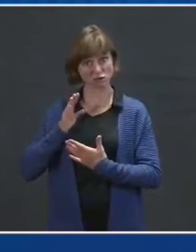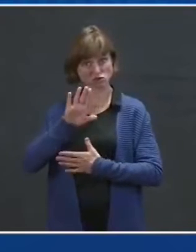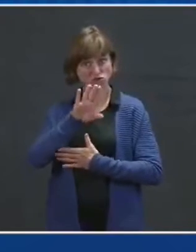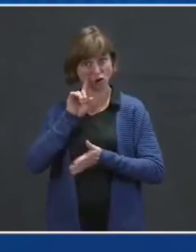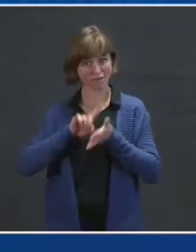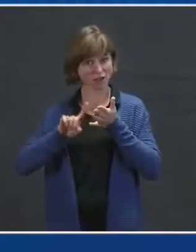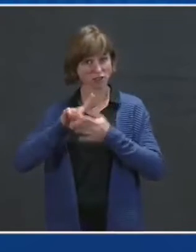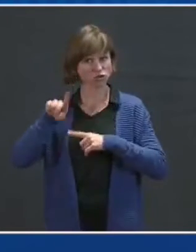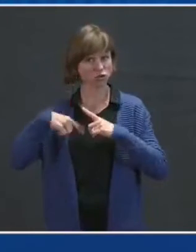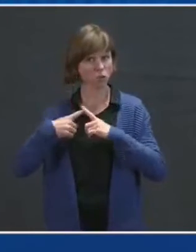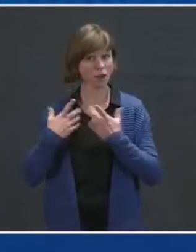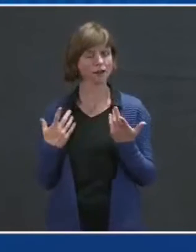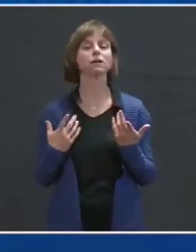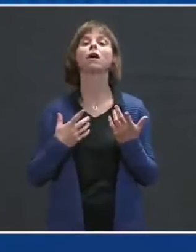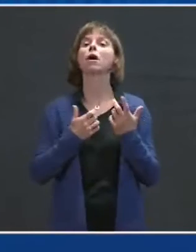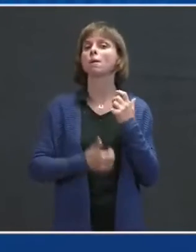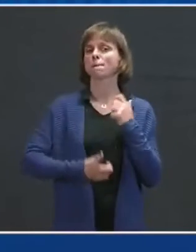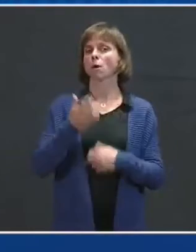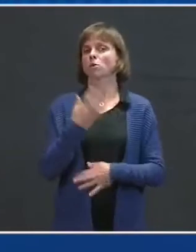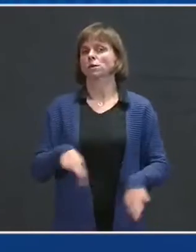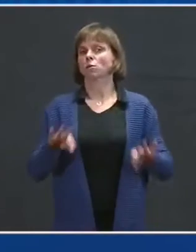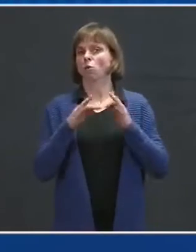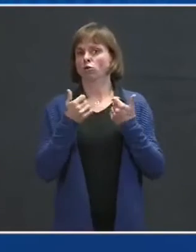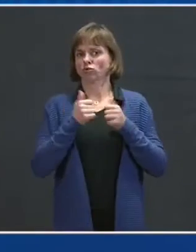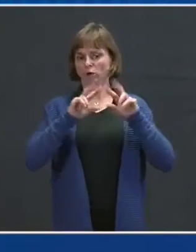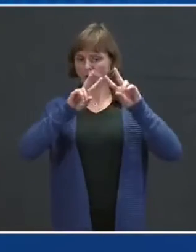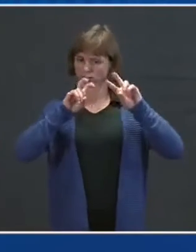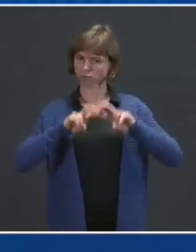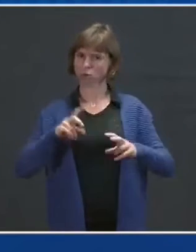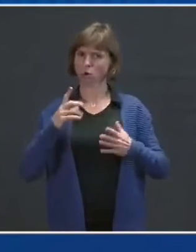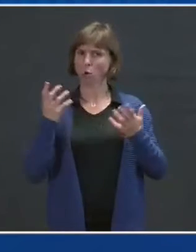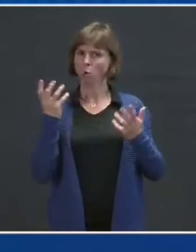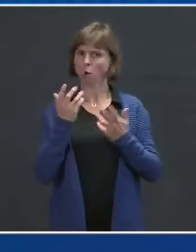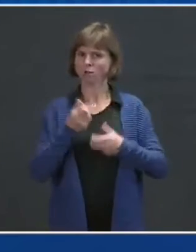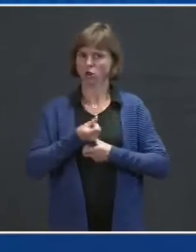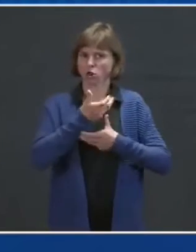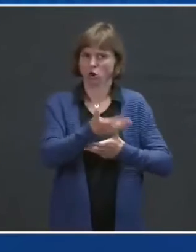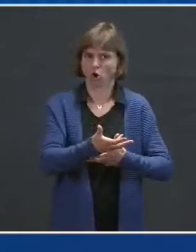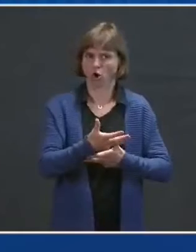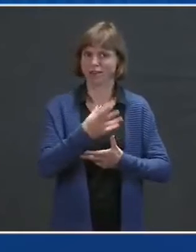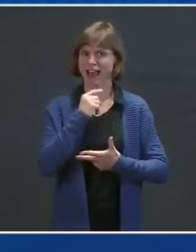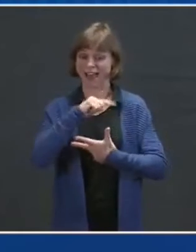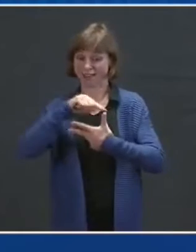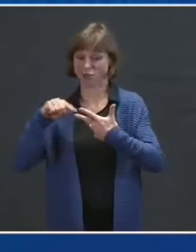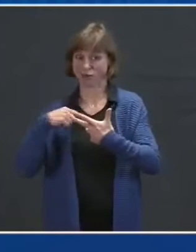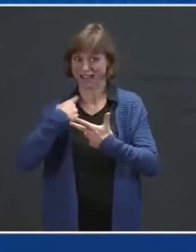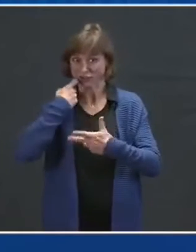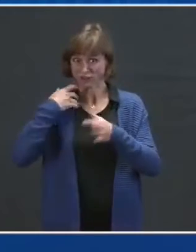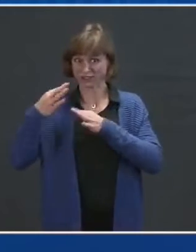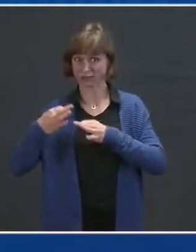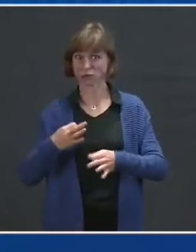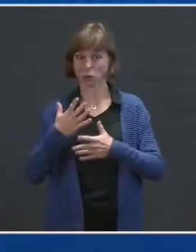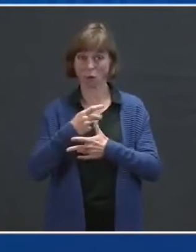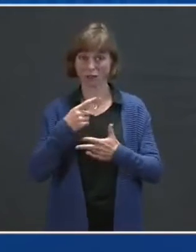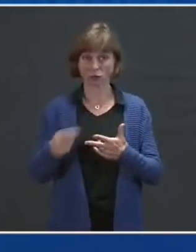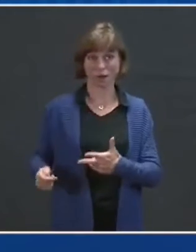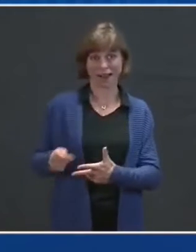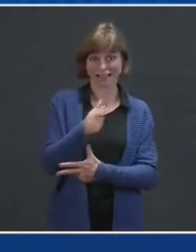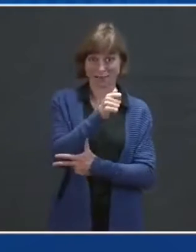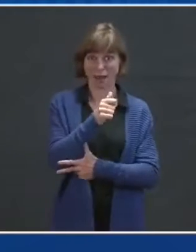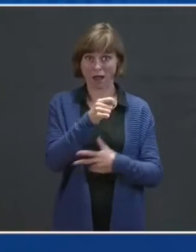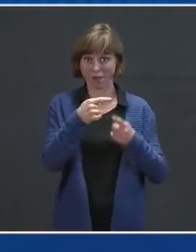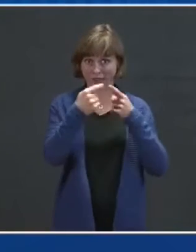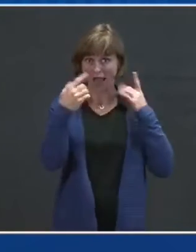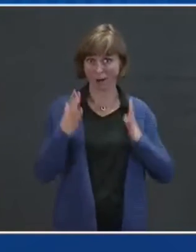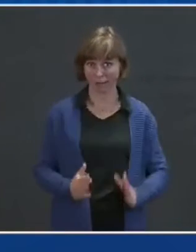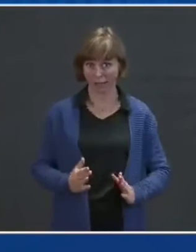as we're looking at what caused the SolarWinds, we're also executing the three things I talked about. We're working to expel the adversary, we're working to build those